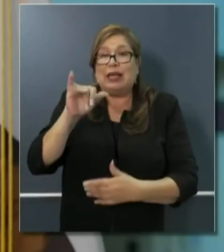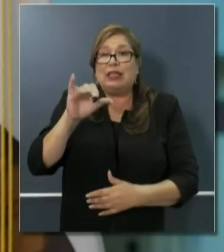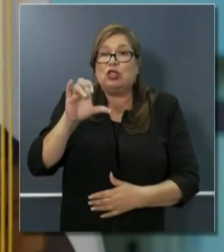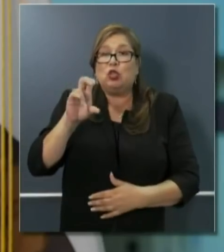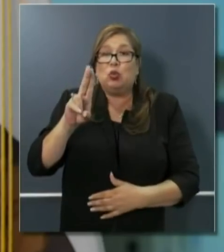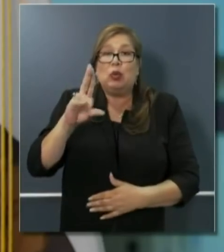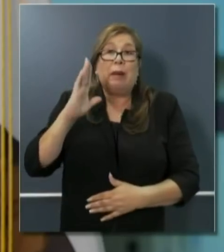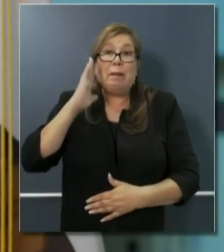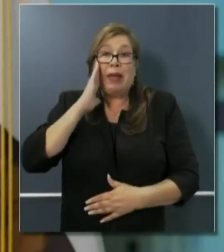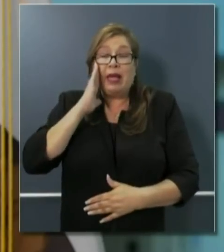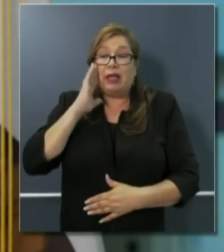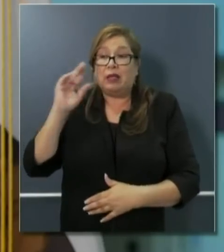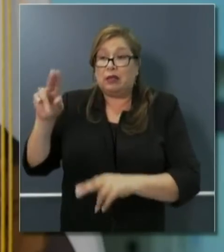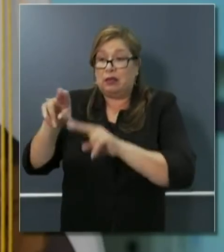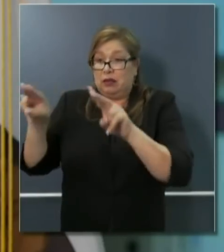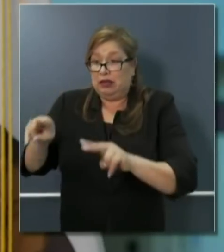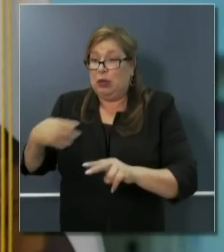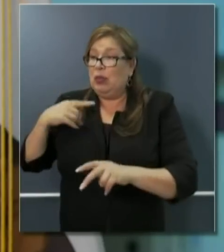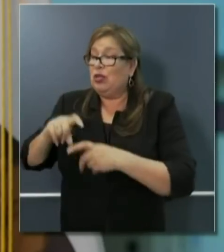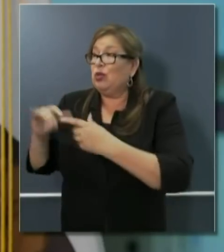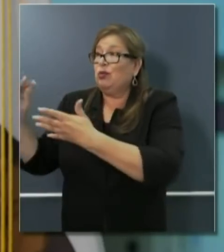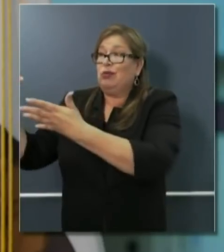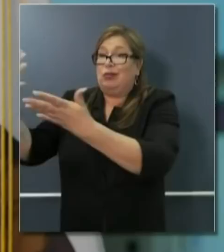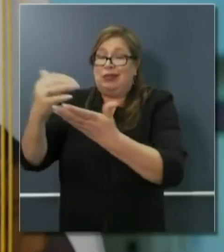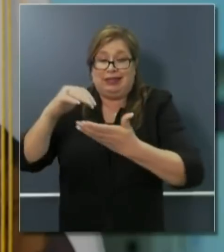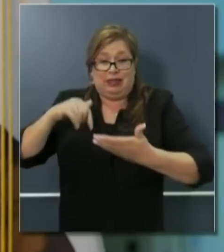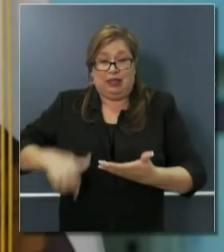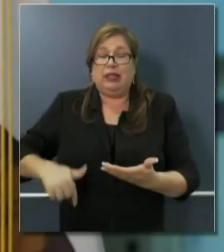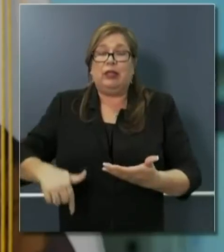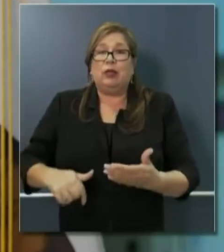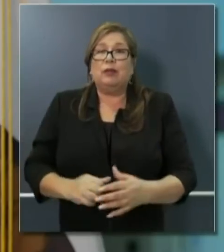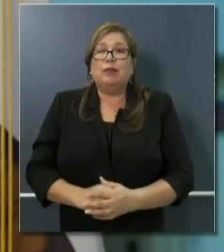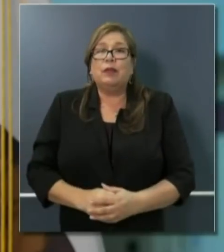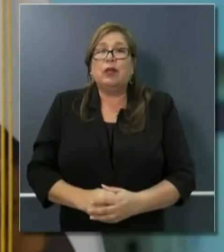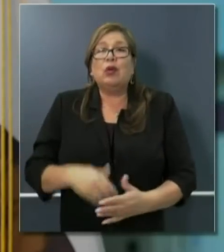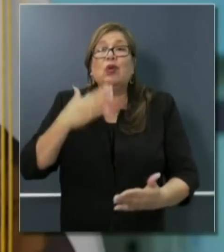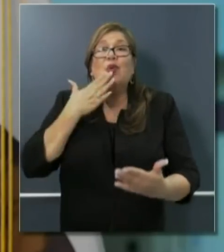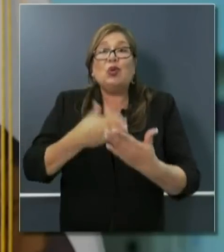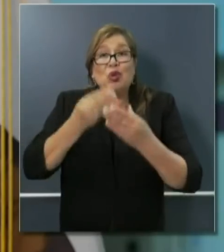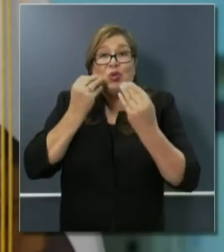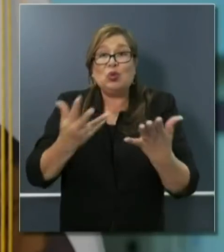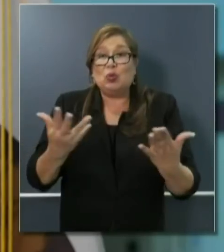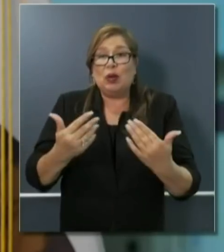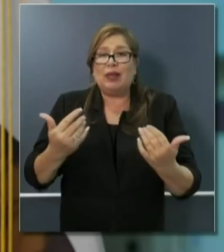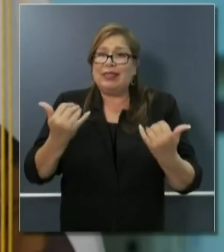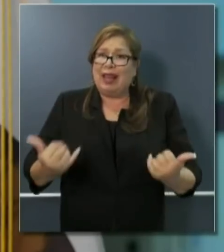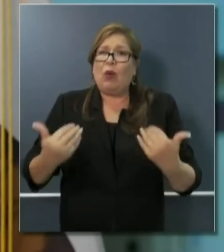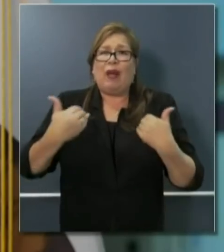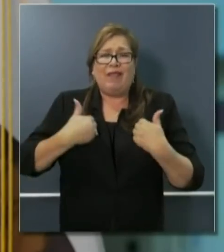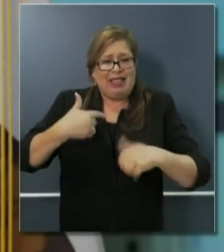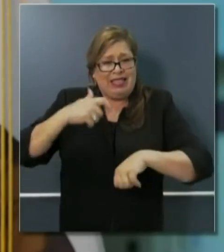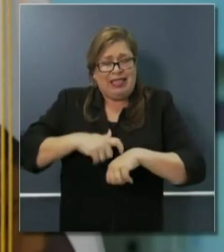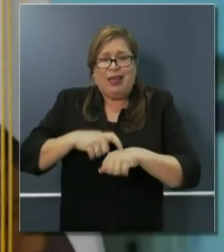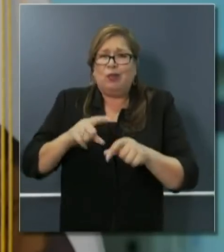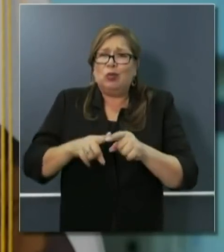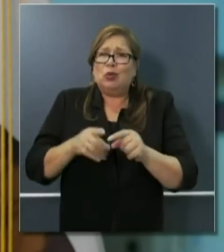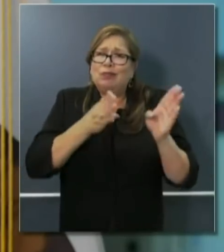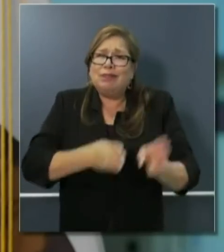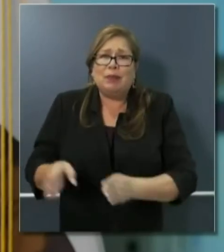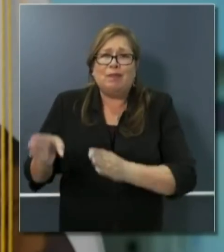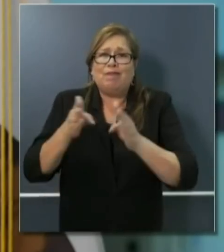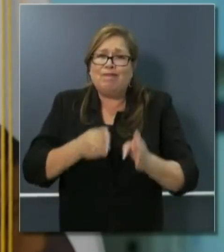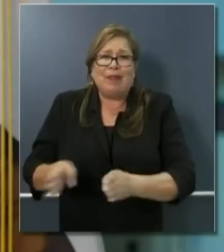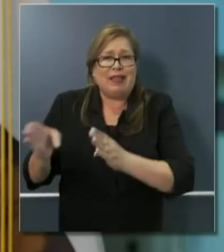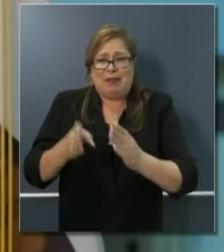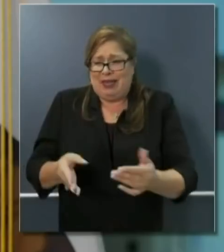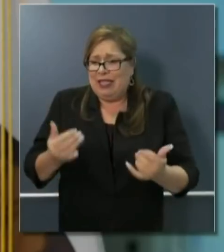beds that we'll need to procure in this state. The good news is we have time, and that's why it's incumbent of all of us